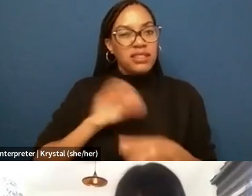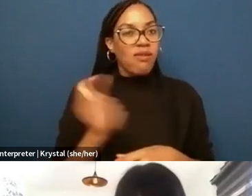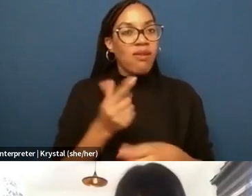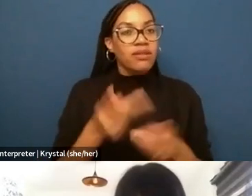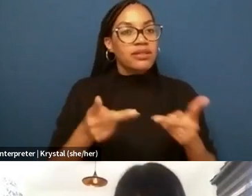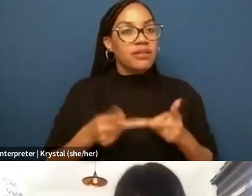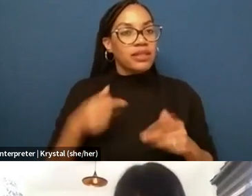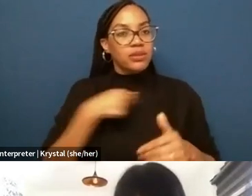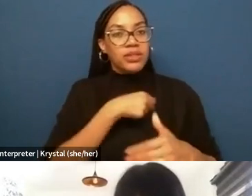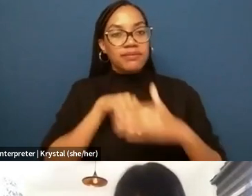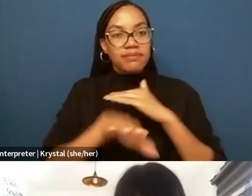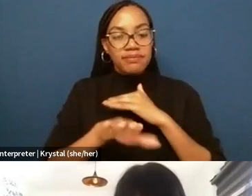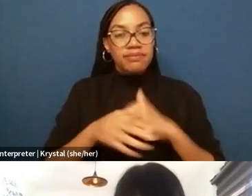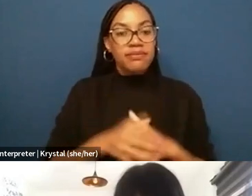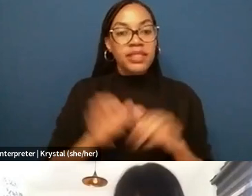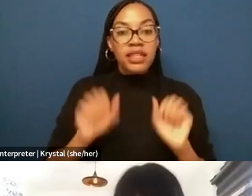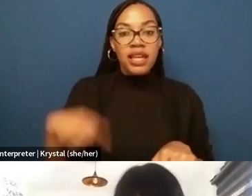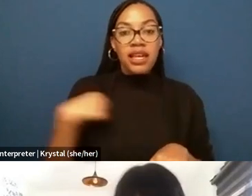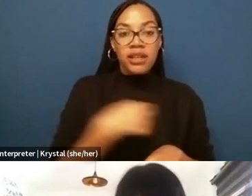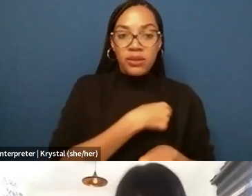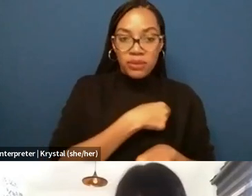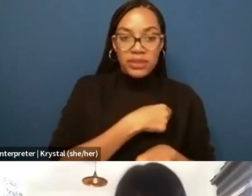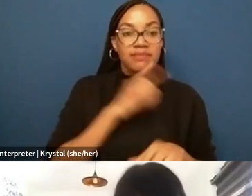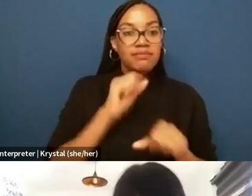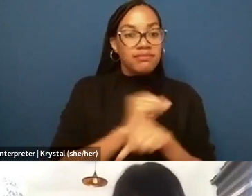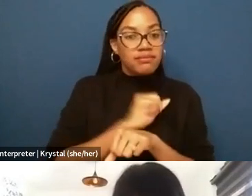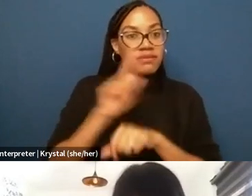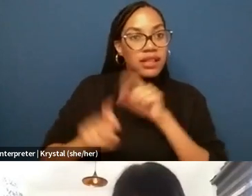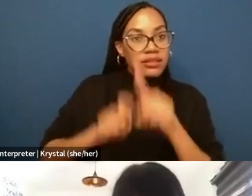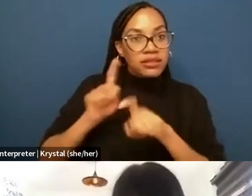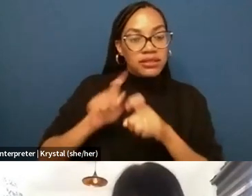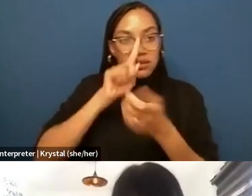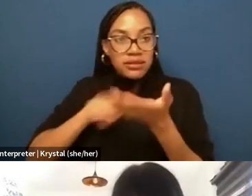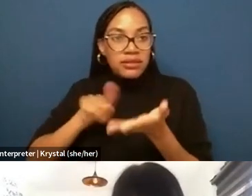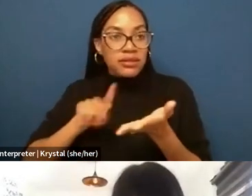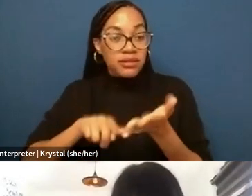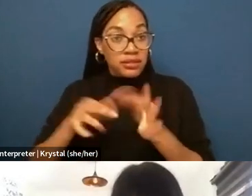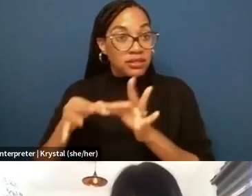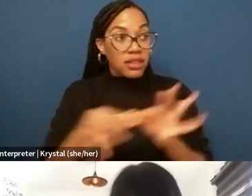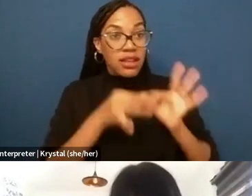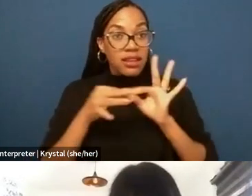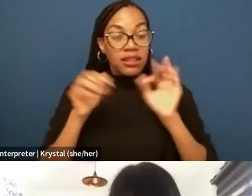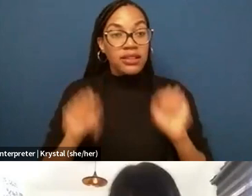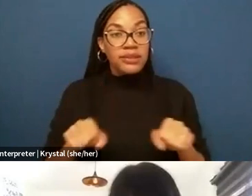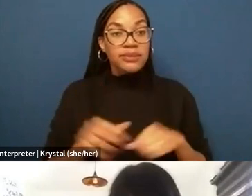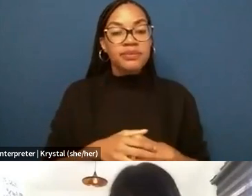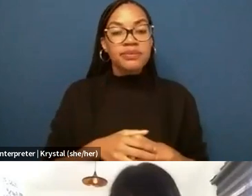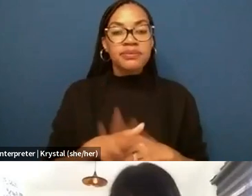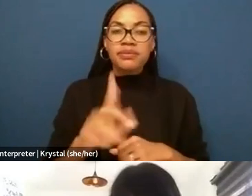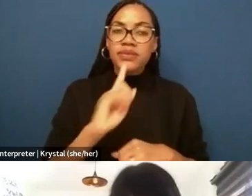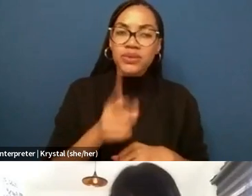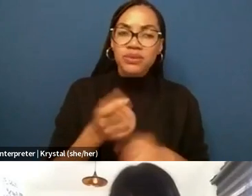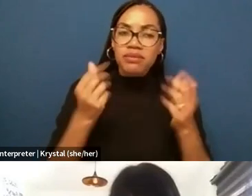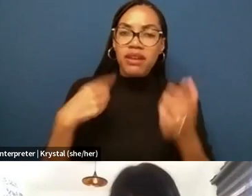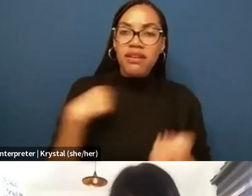answers both individually and collectively? Because the truth is, many of us live in a world where people are